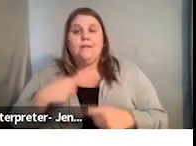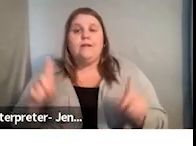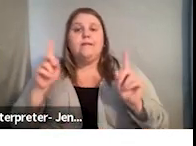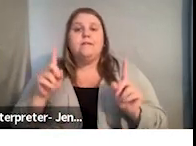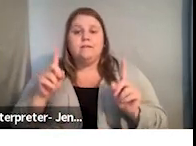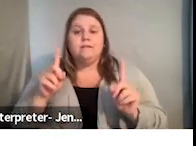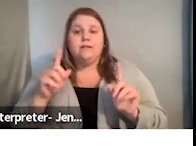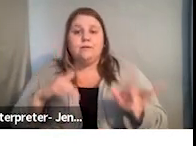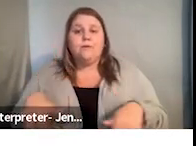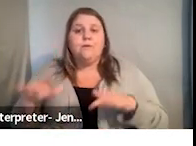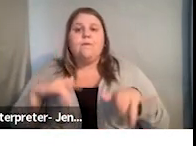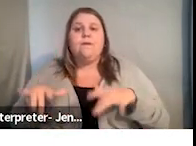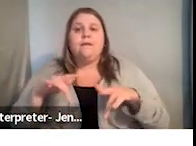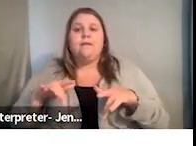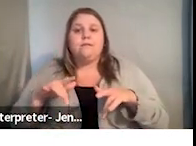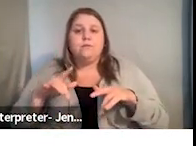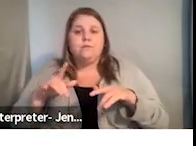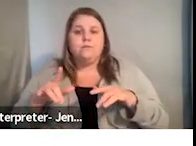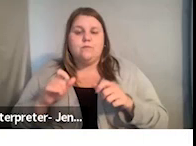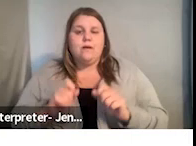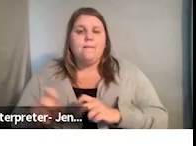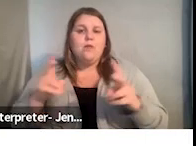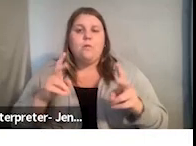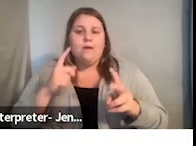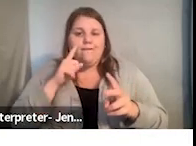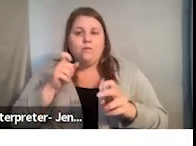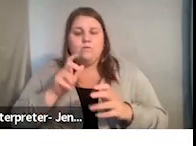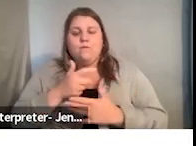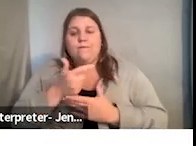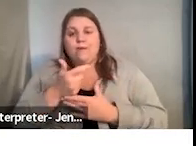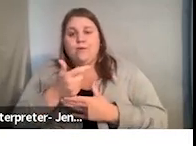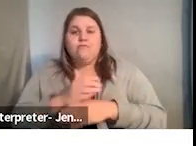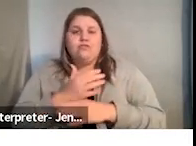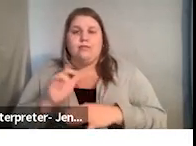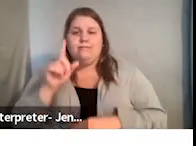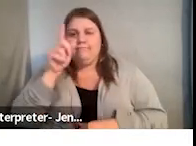a recording uploaded so you can view it and share.